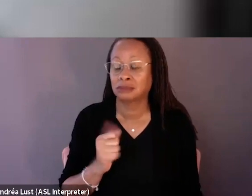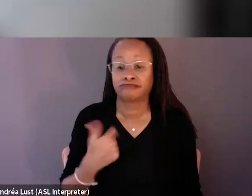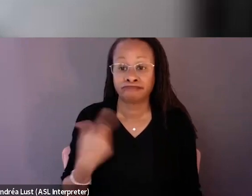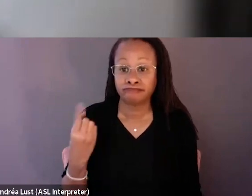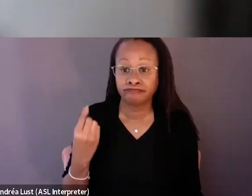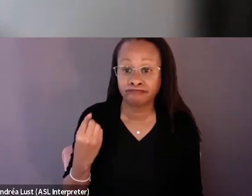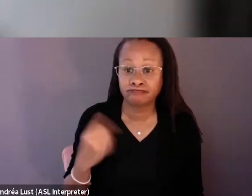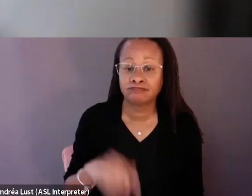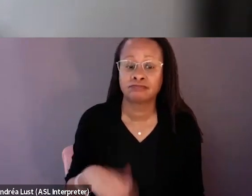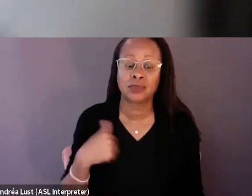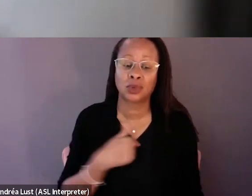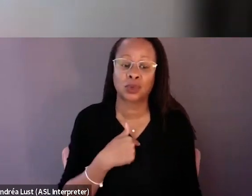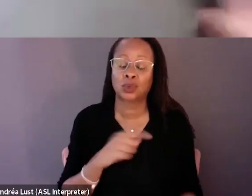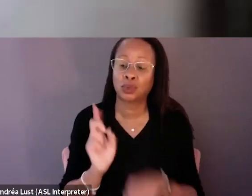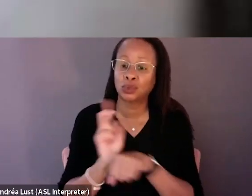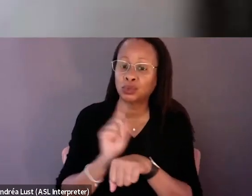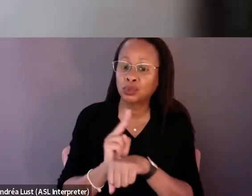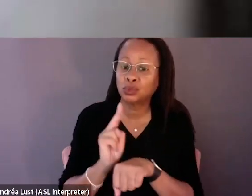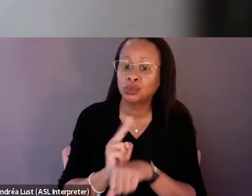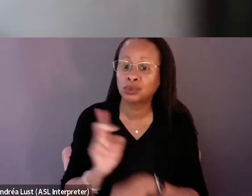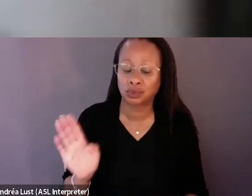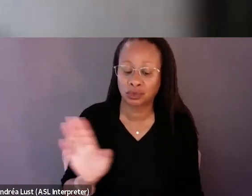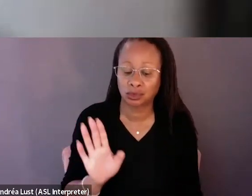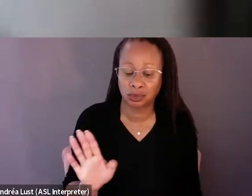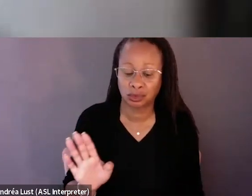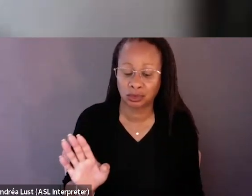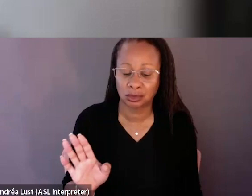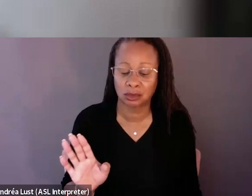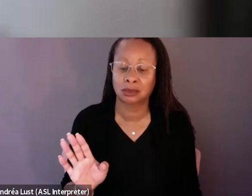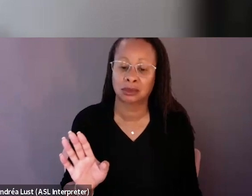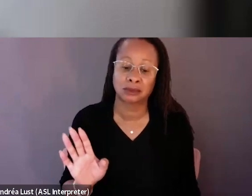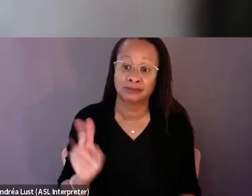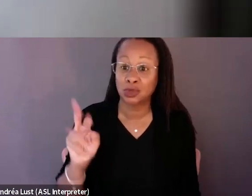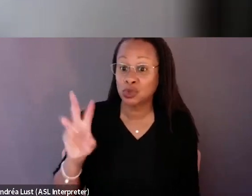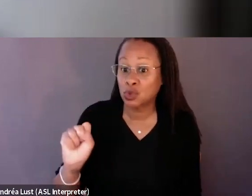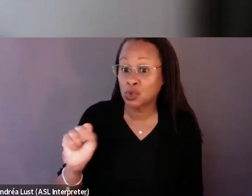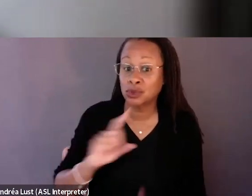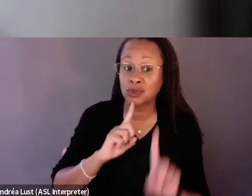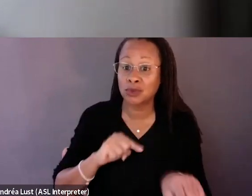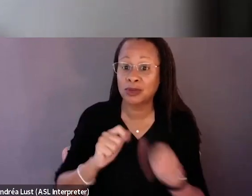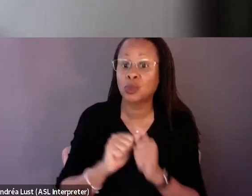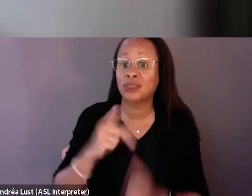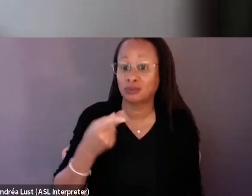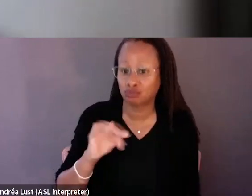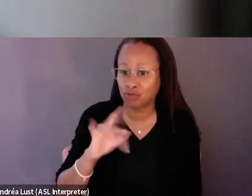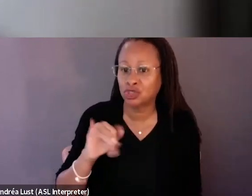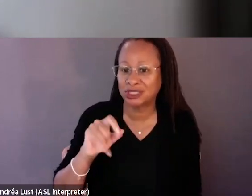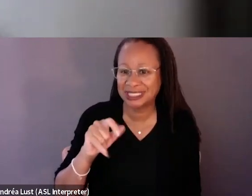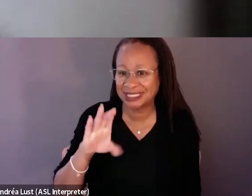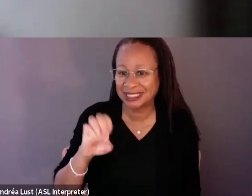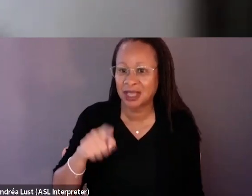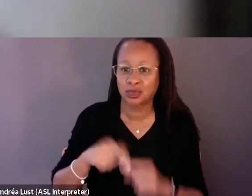that we used those news reports with prejudice together